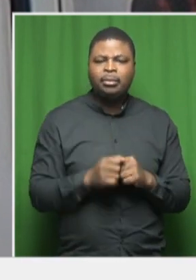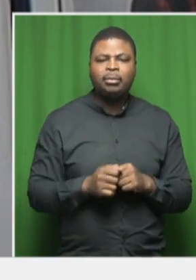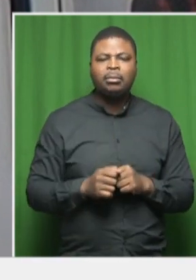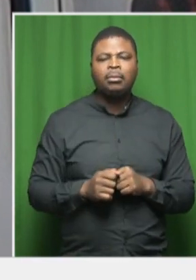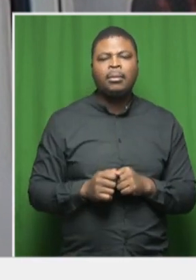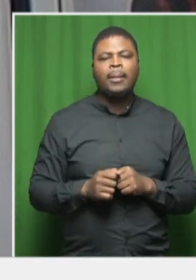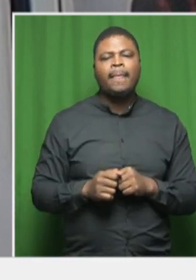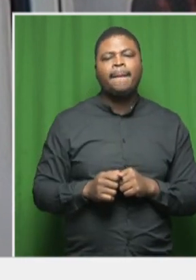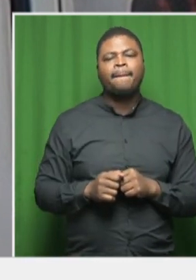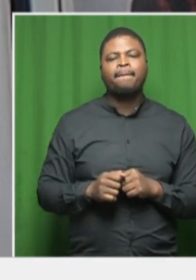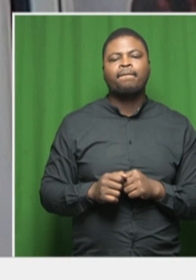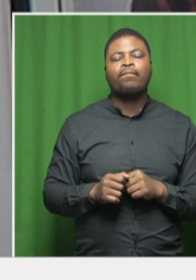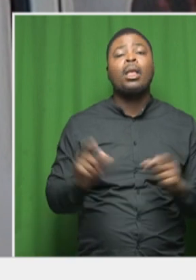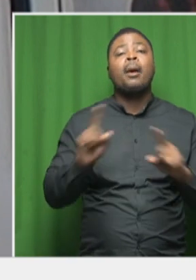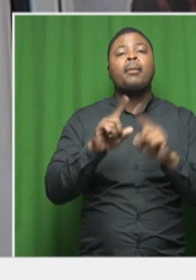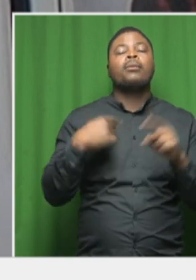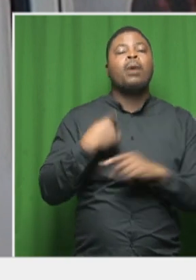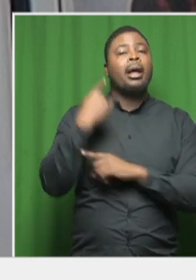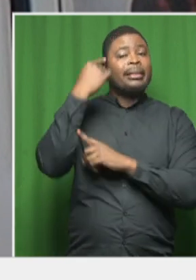major